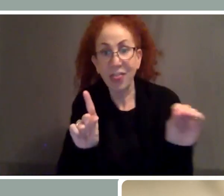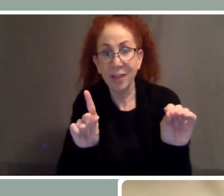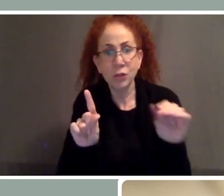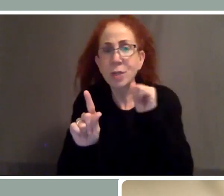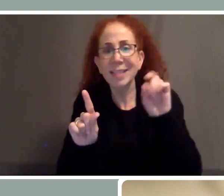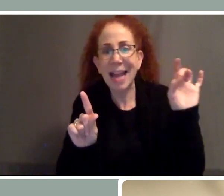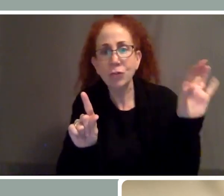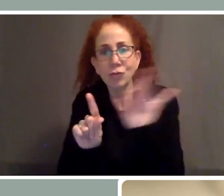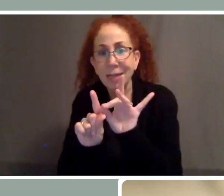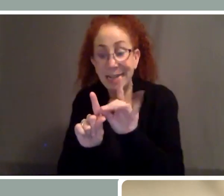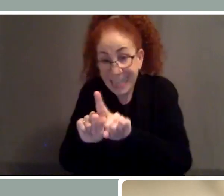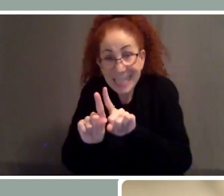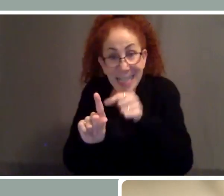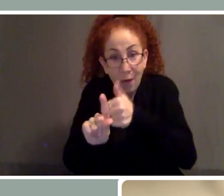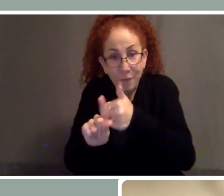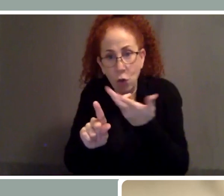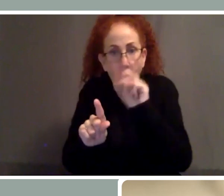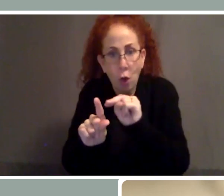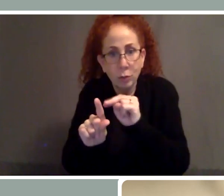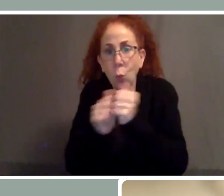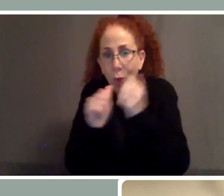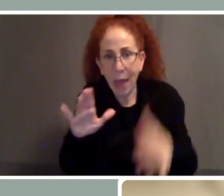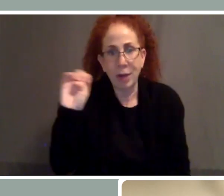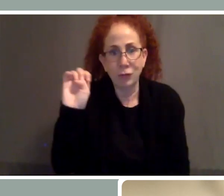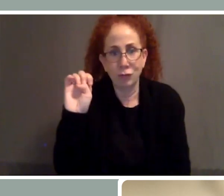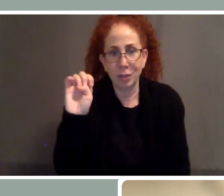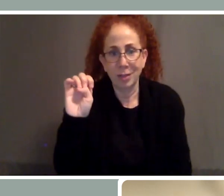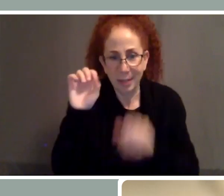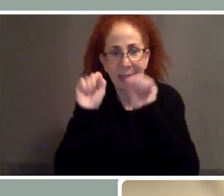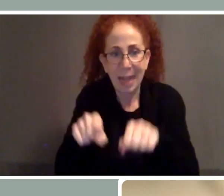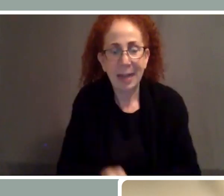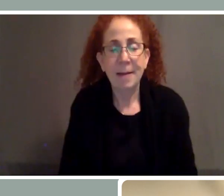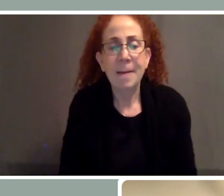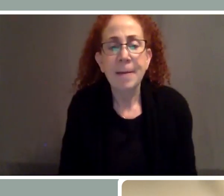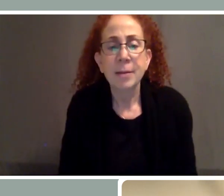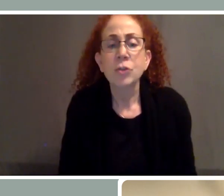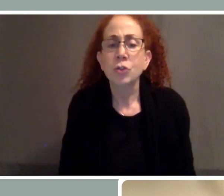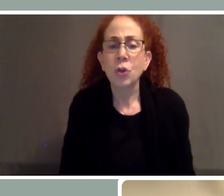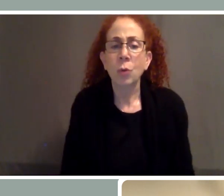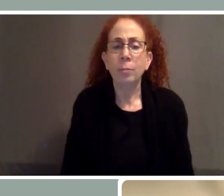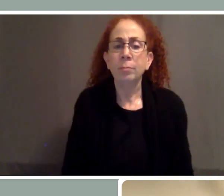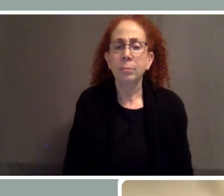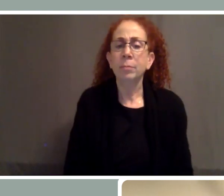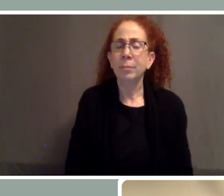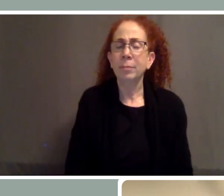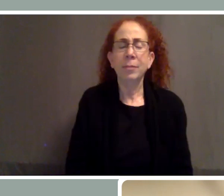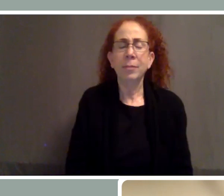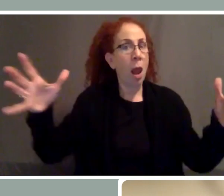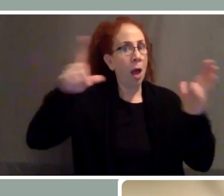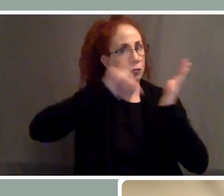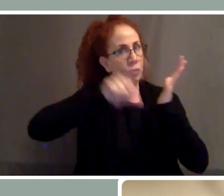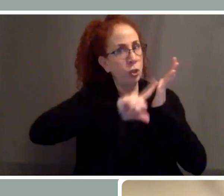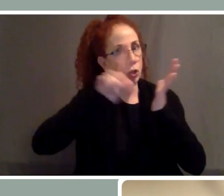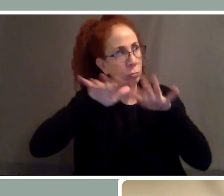it on, it turns itself on. Okay. And so there's a lot going on research-wise